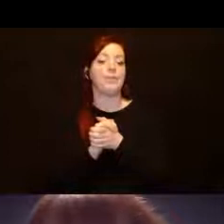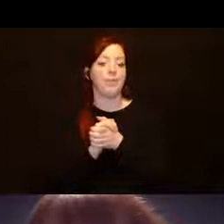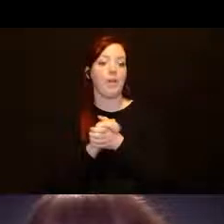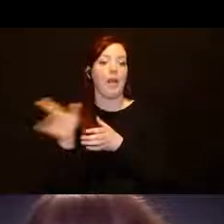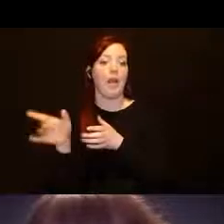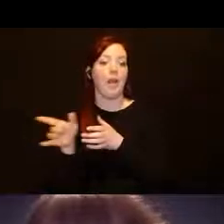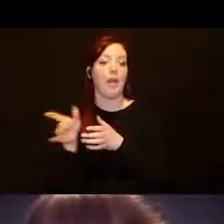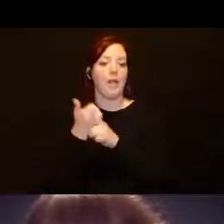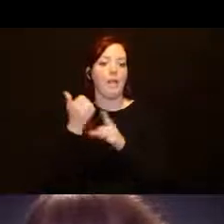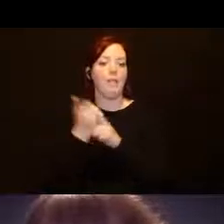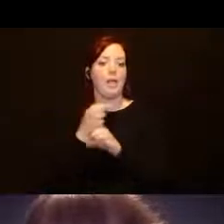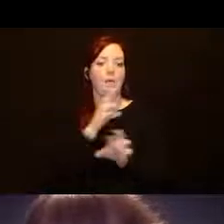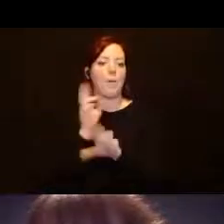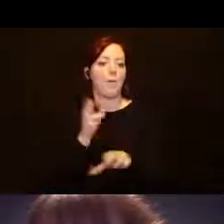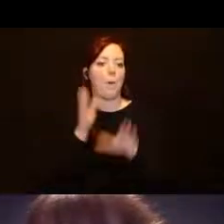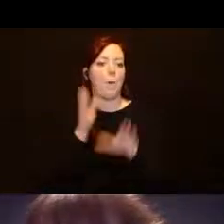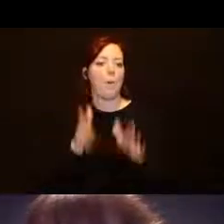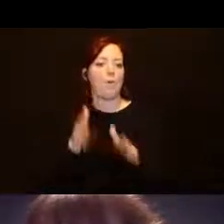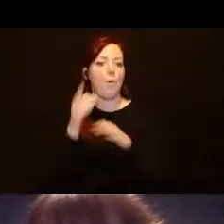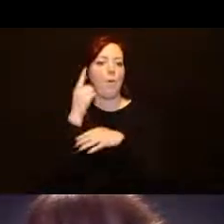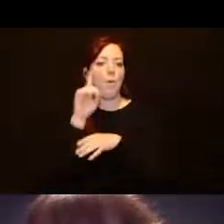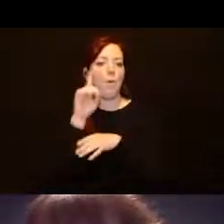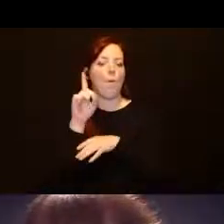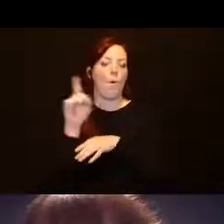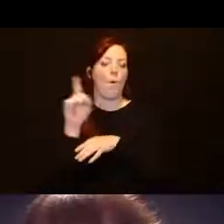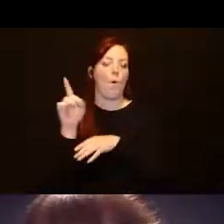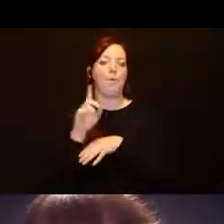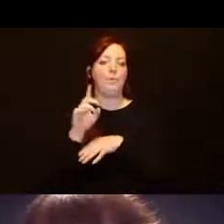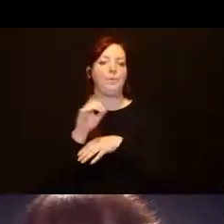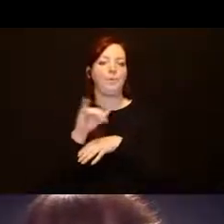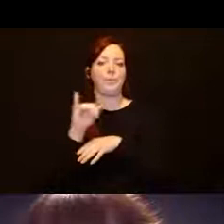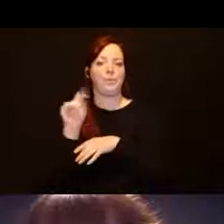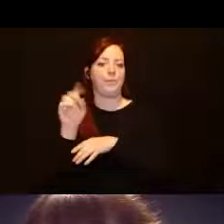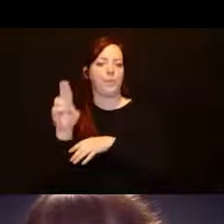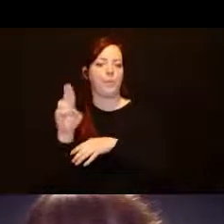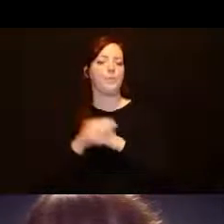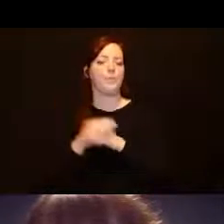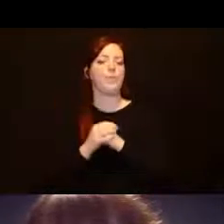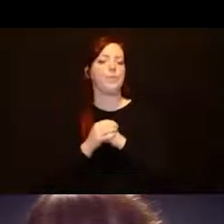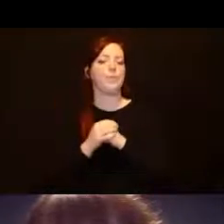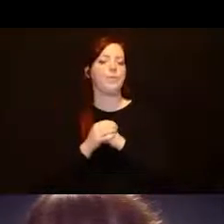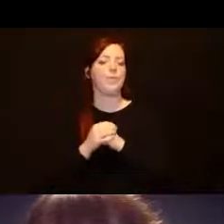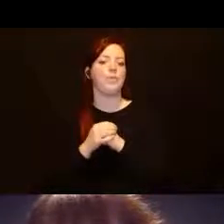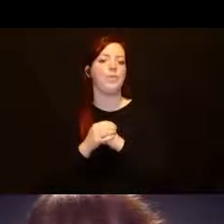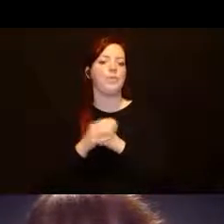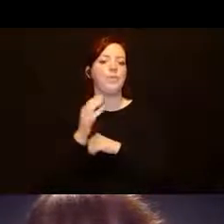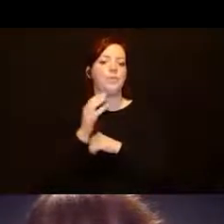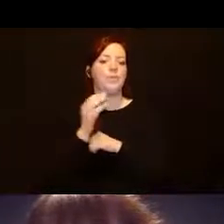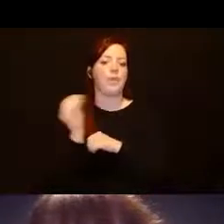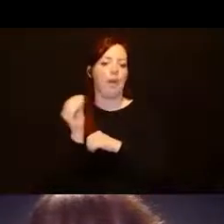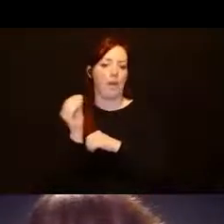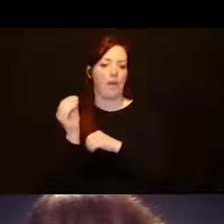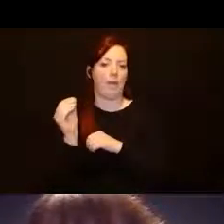Nations Special Agency for Information and Communication Technology. And he's the editor of the WHO